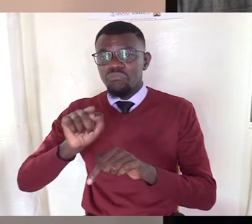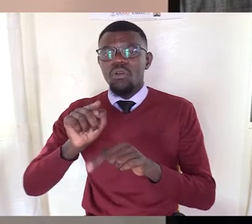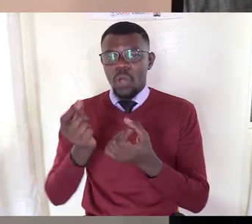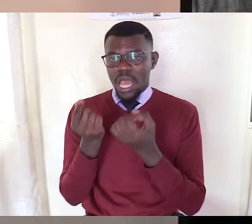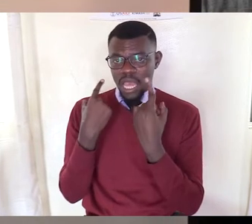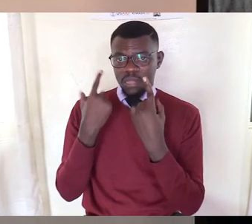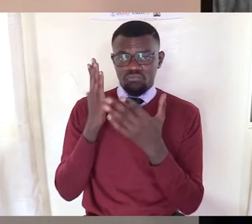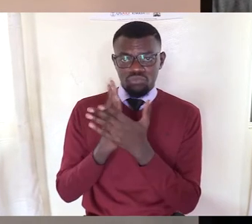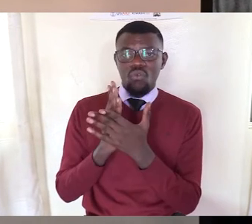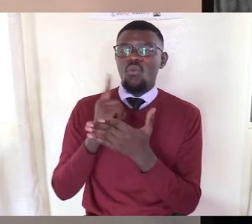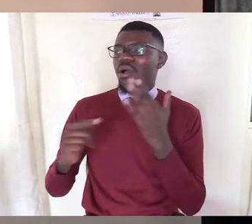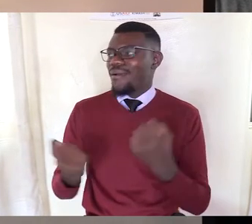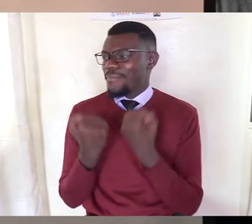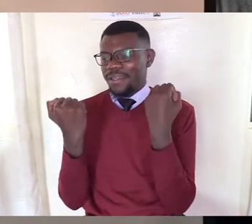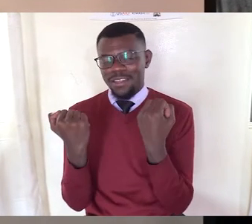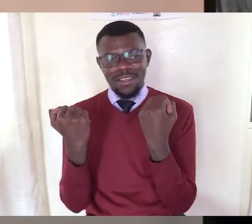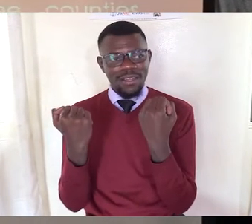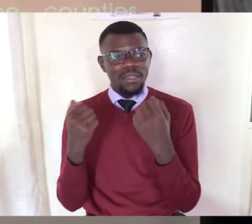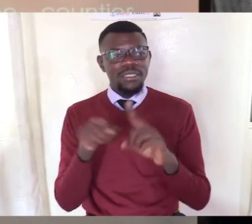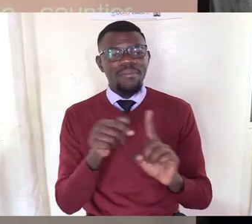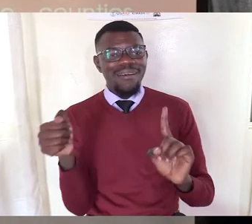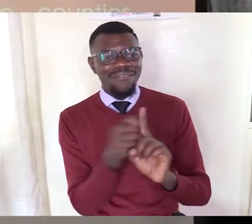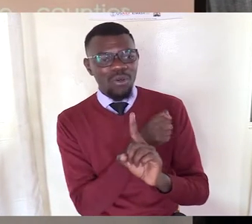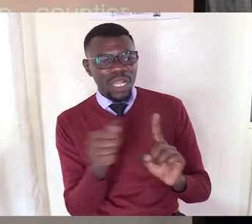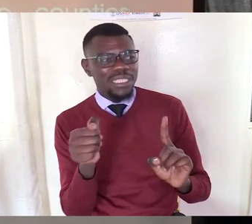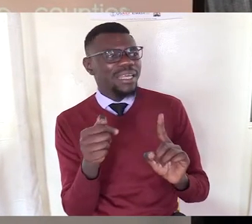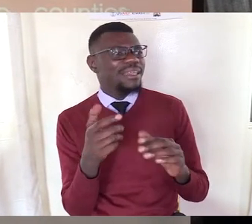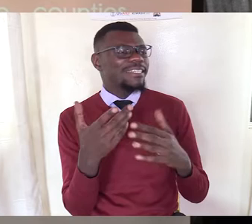really was happening and the violence that were,